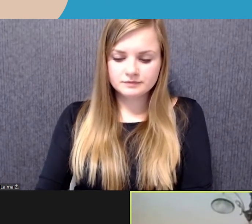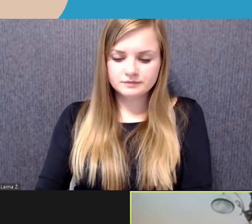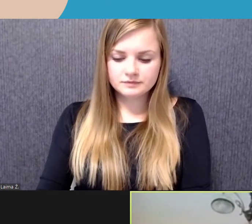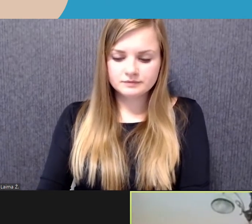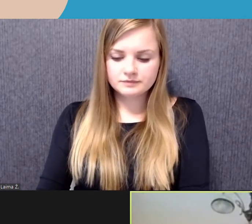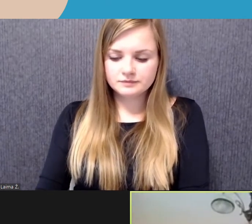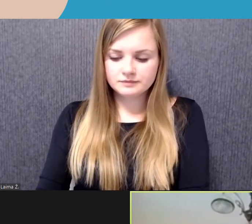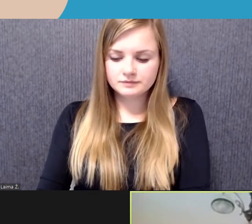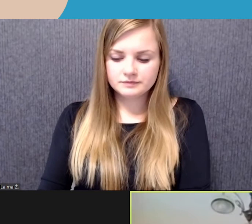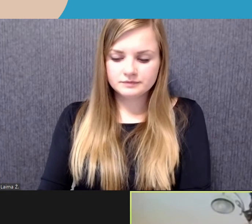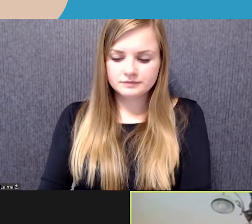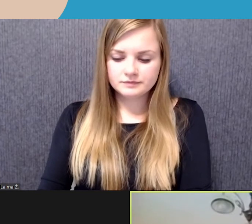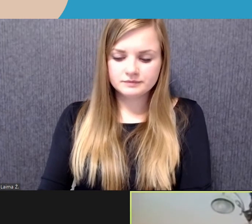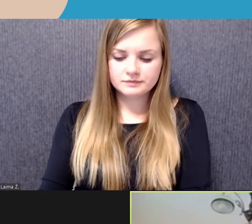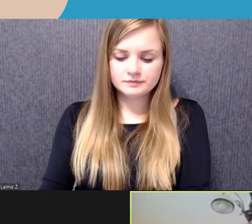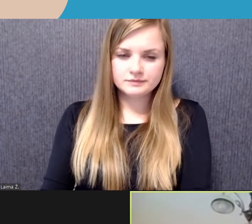First of all, is